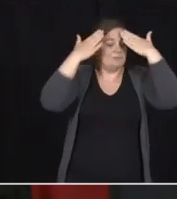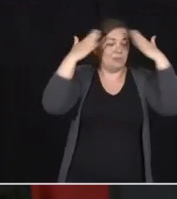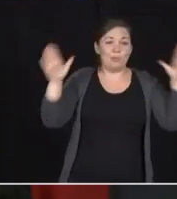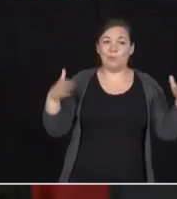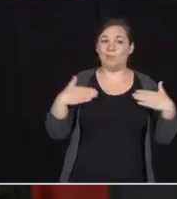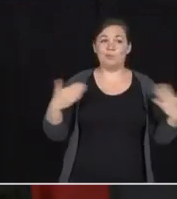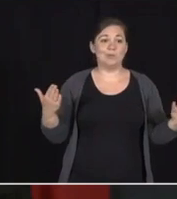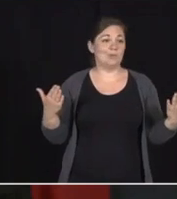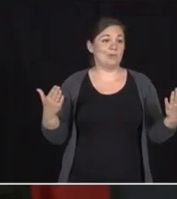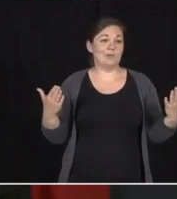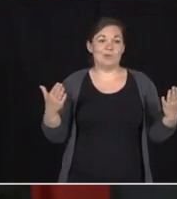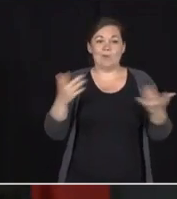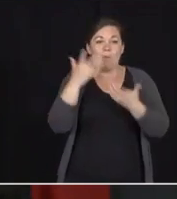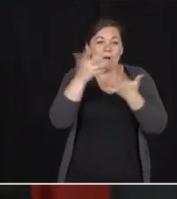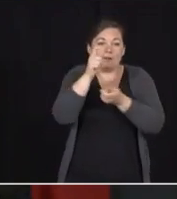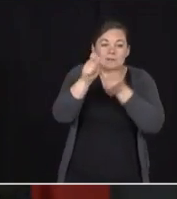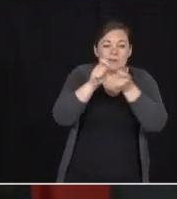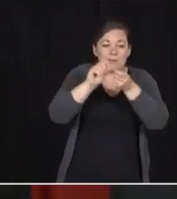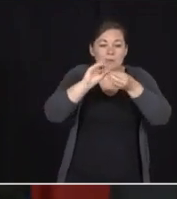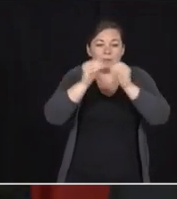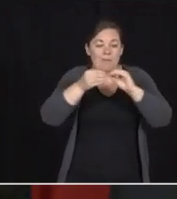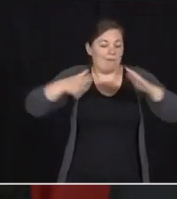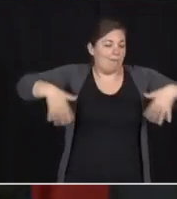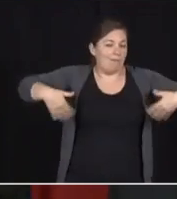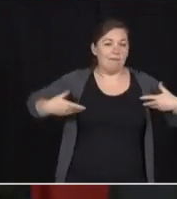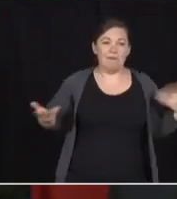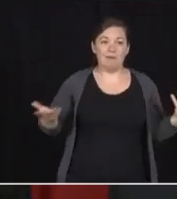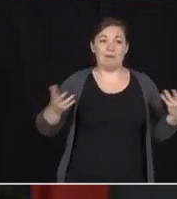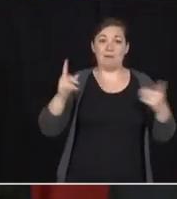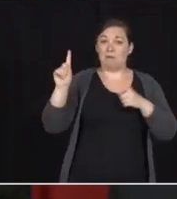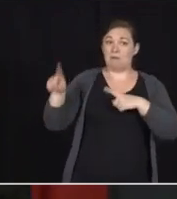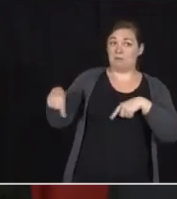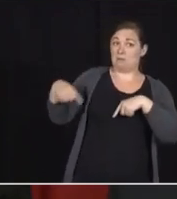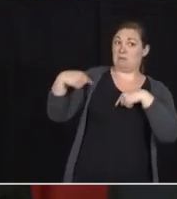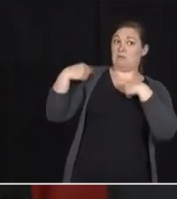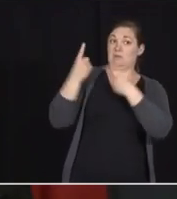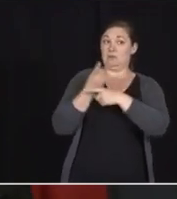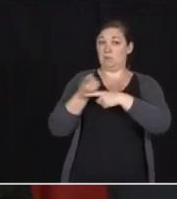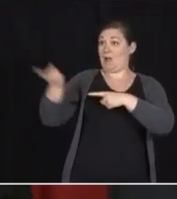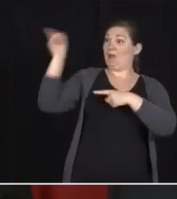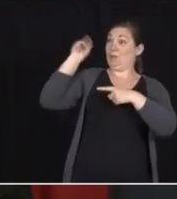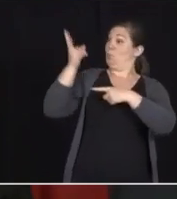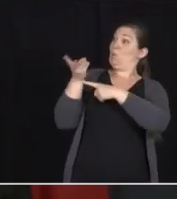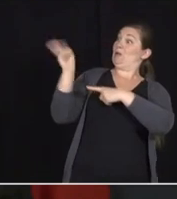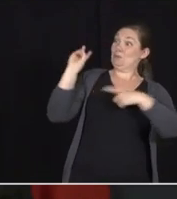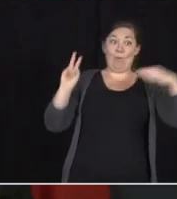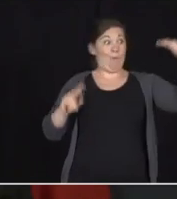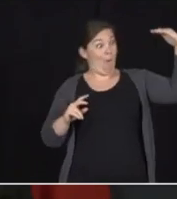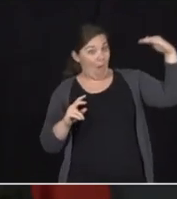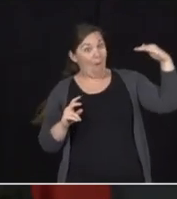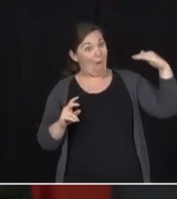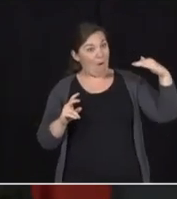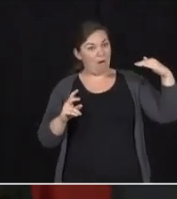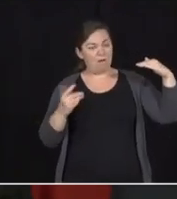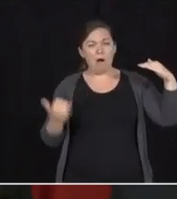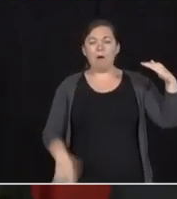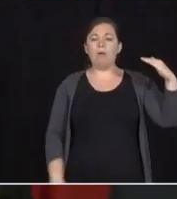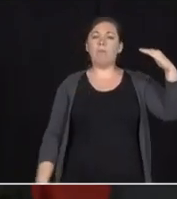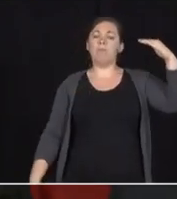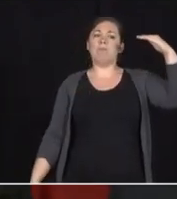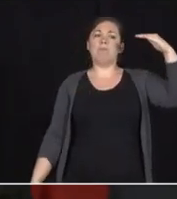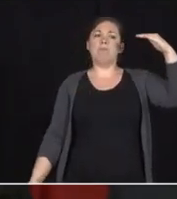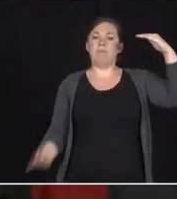none of us know the exact numbers. We thought we were going down a couple of weeks ago, and then all of a sudden it jumped up a little bit over the